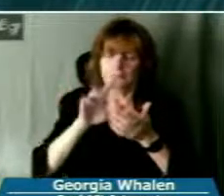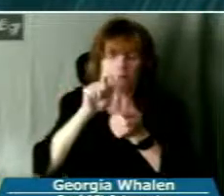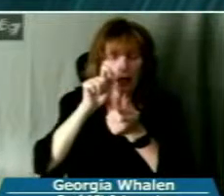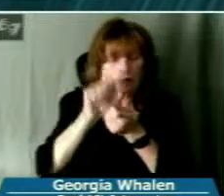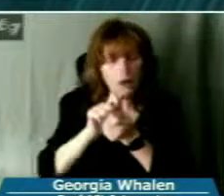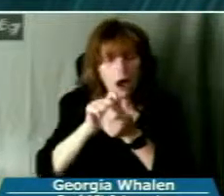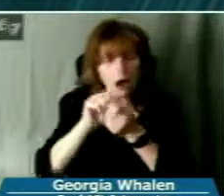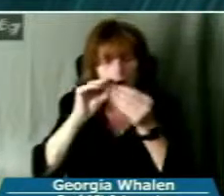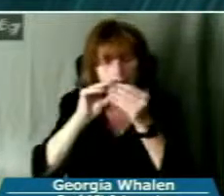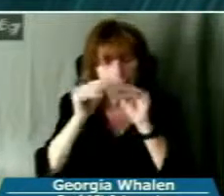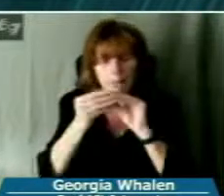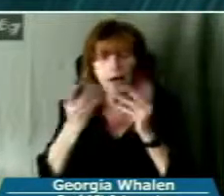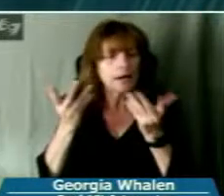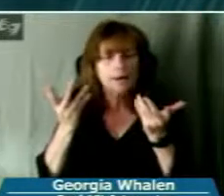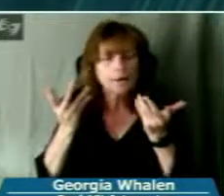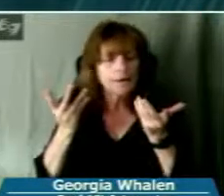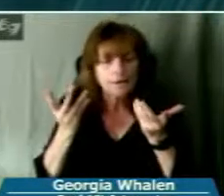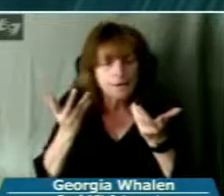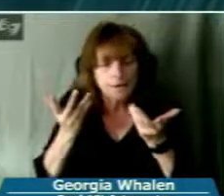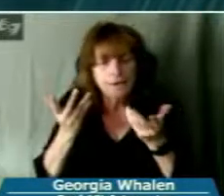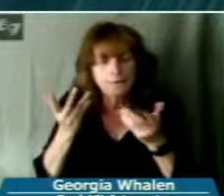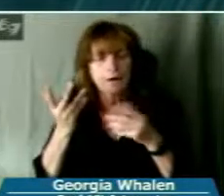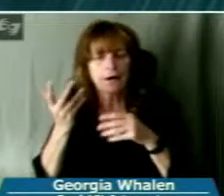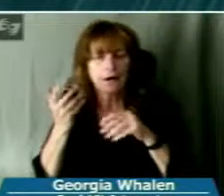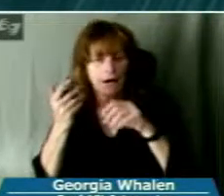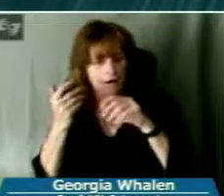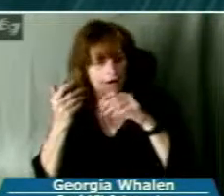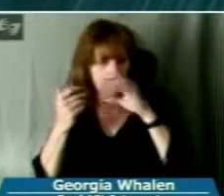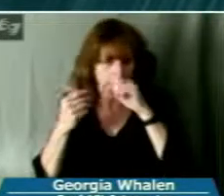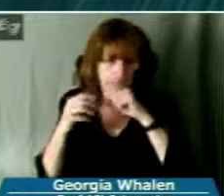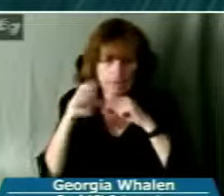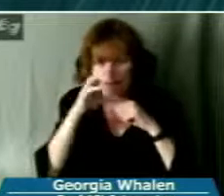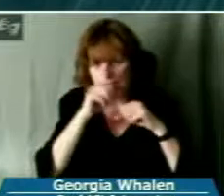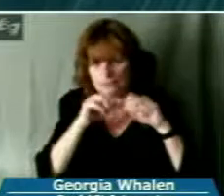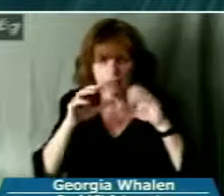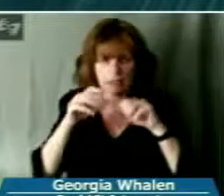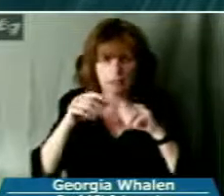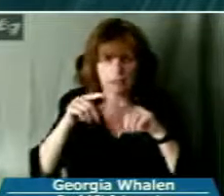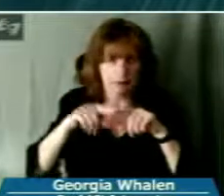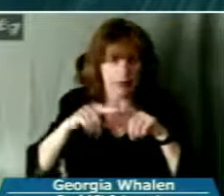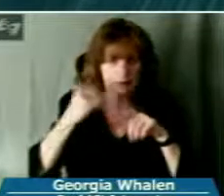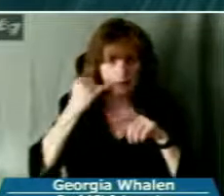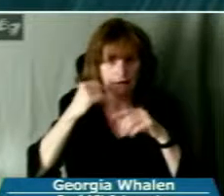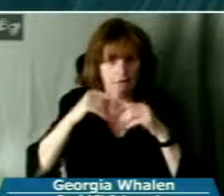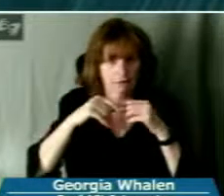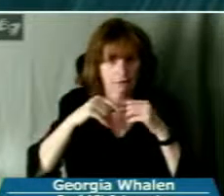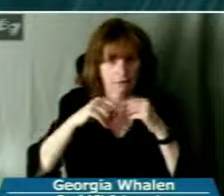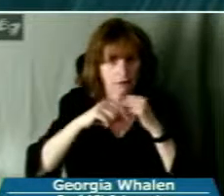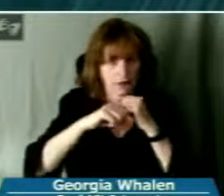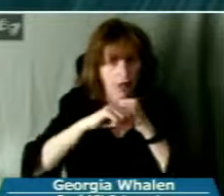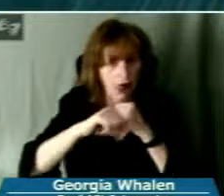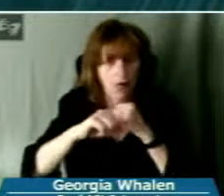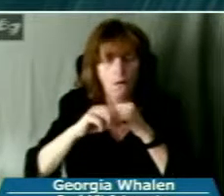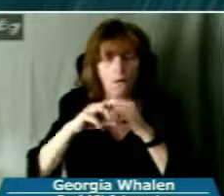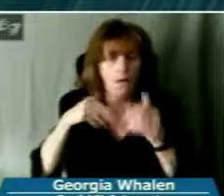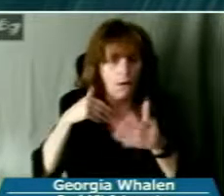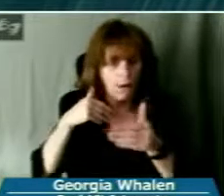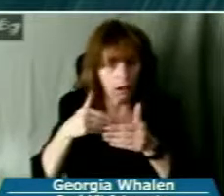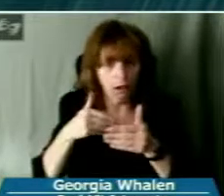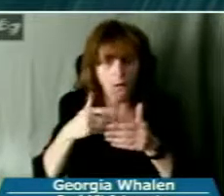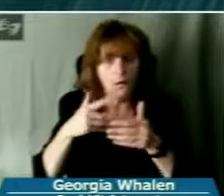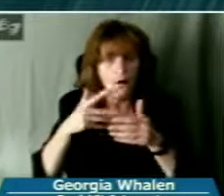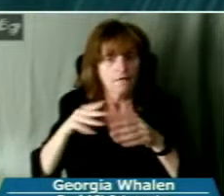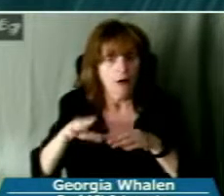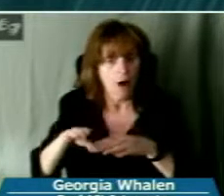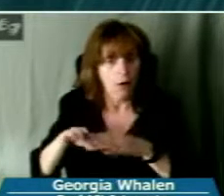additional estimates depending on how much longer this goes and how much longer the recovery goes. So there were some estimates given